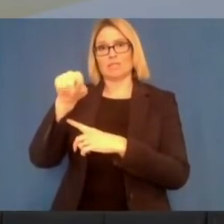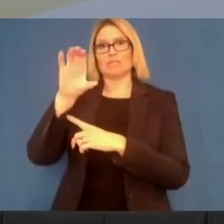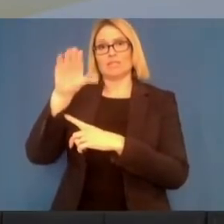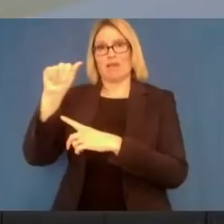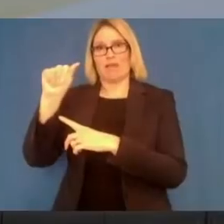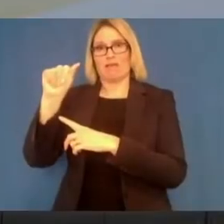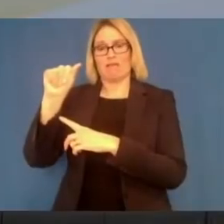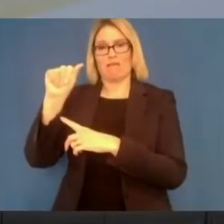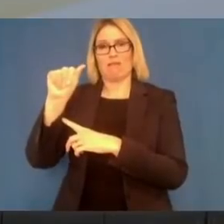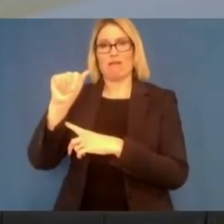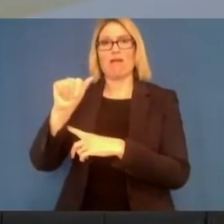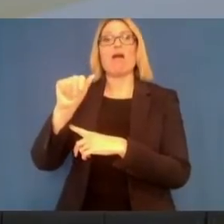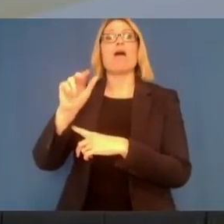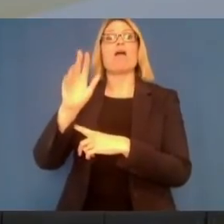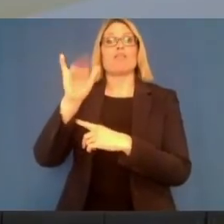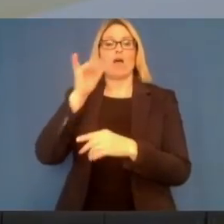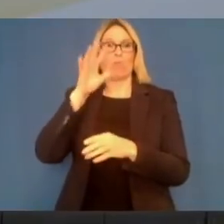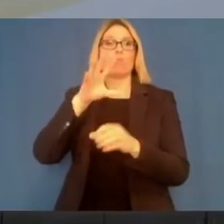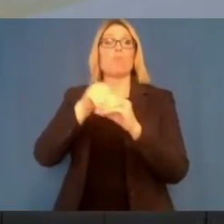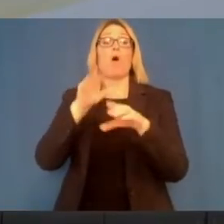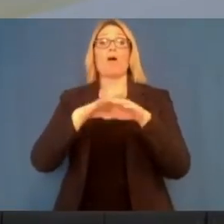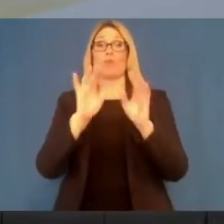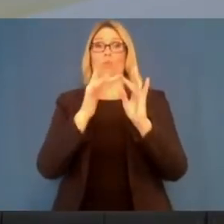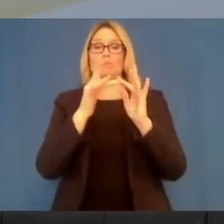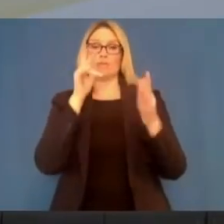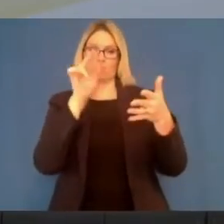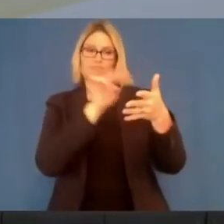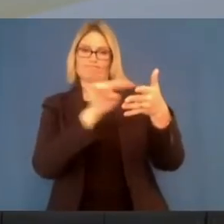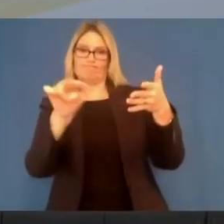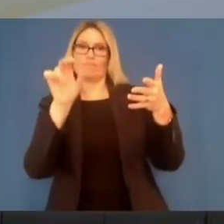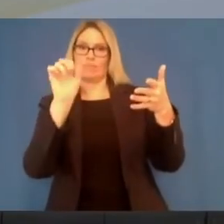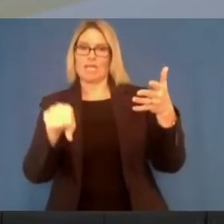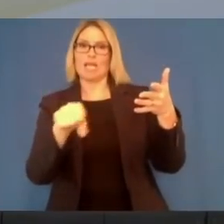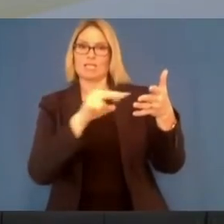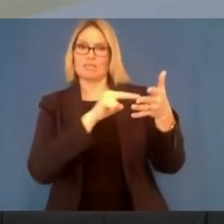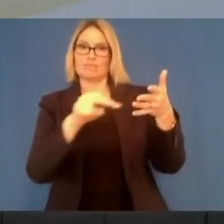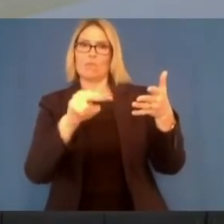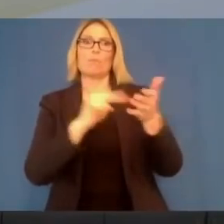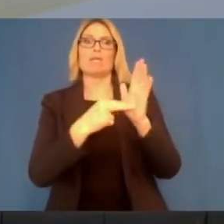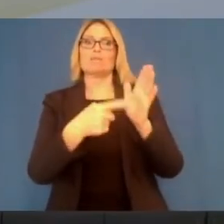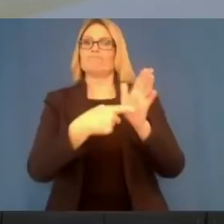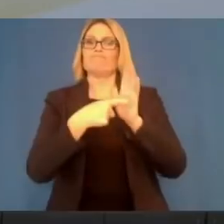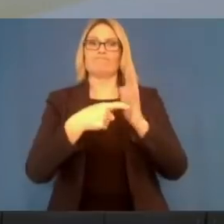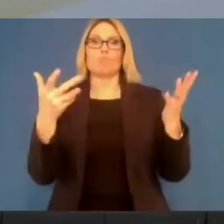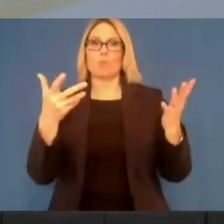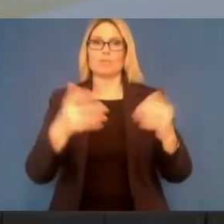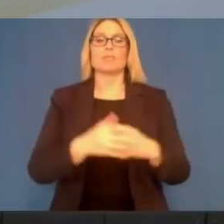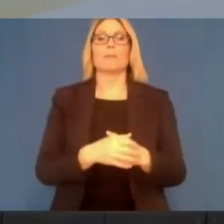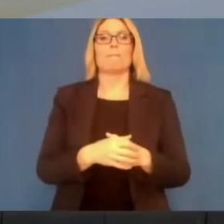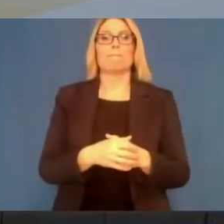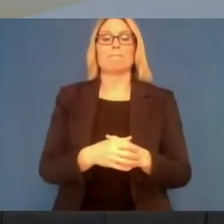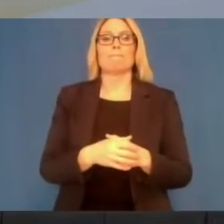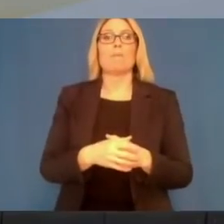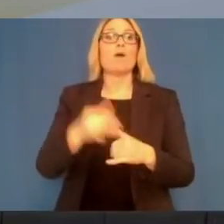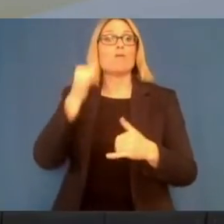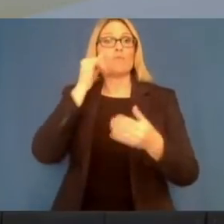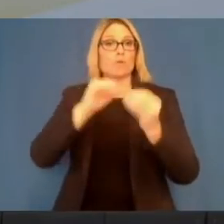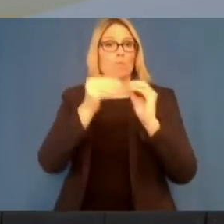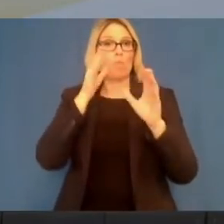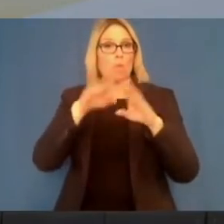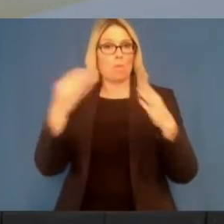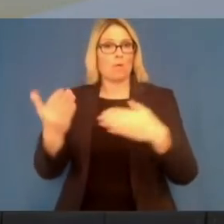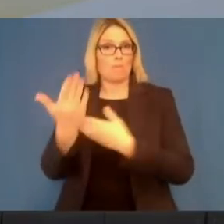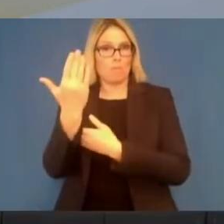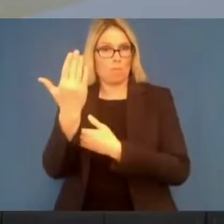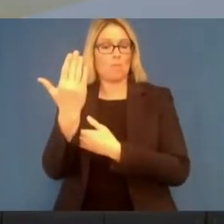depthw@gov.pe.ca, and that will also be included on the website and in the release. A phone number will be available tomorrow morning and will be posted on the